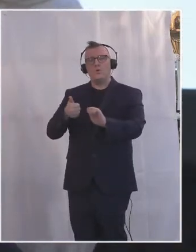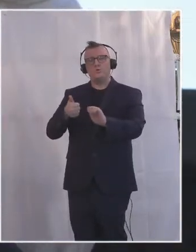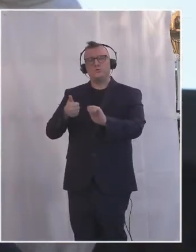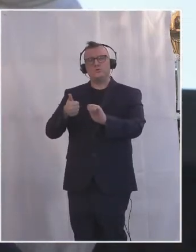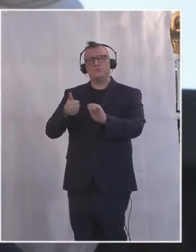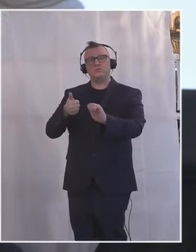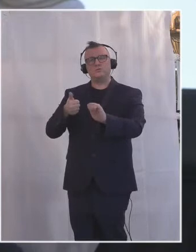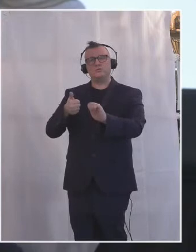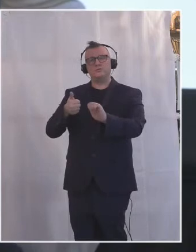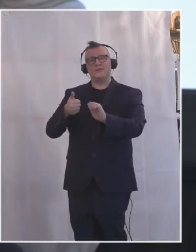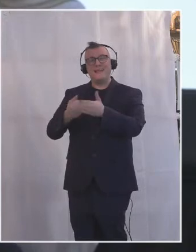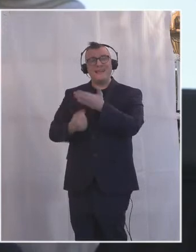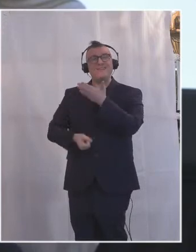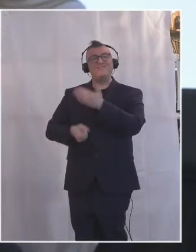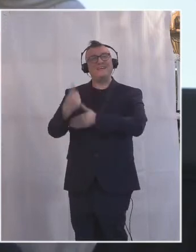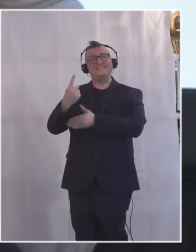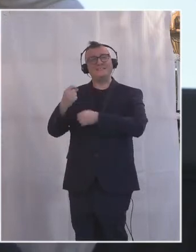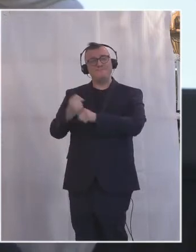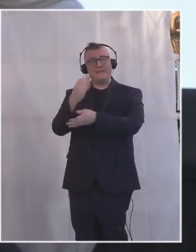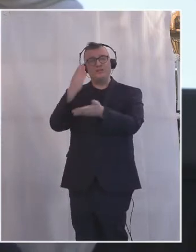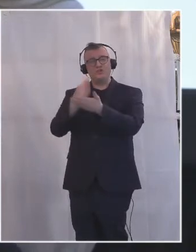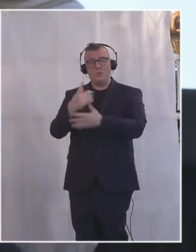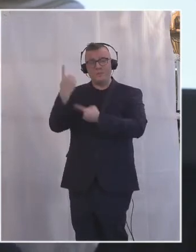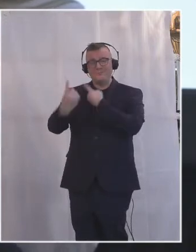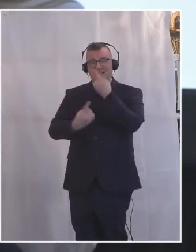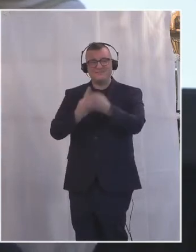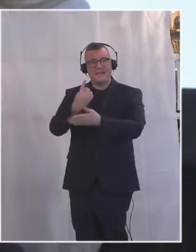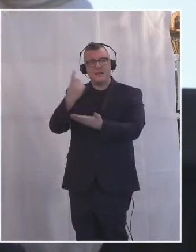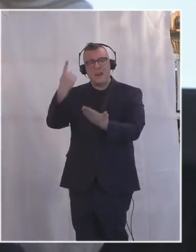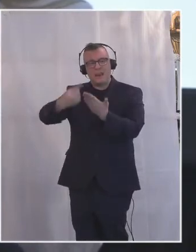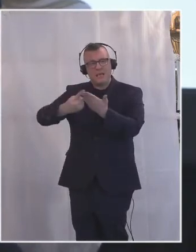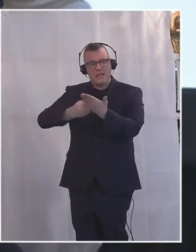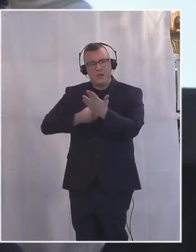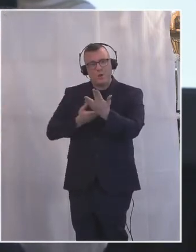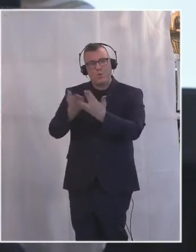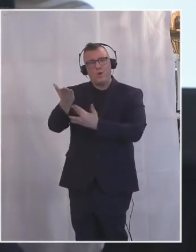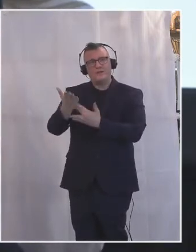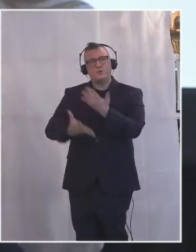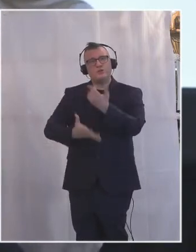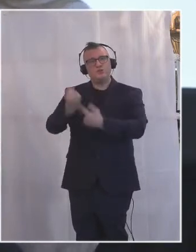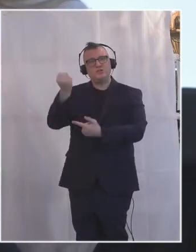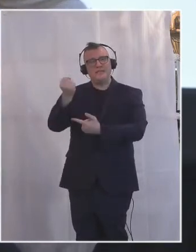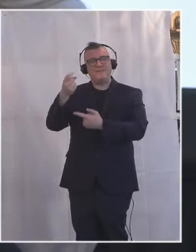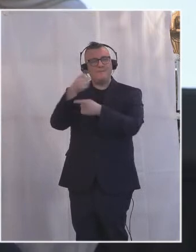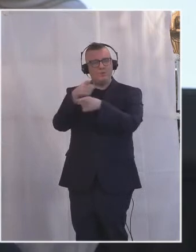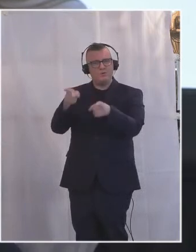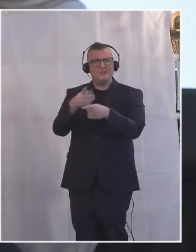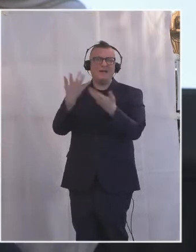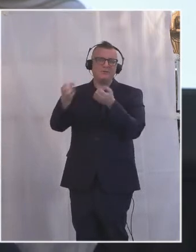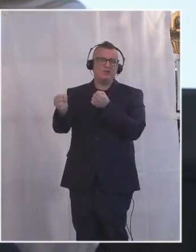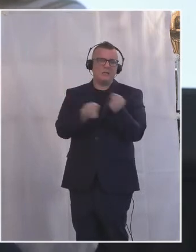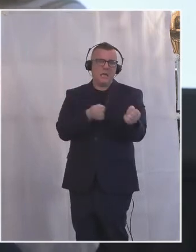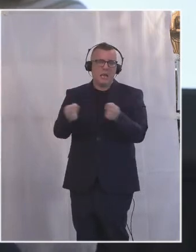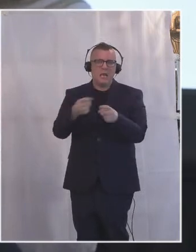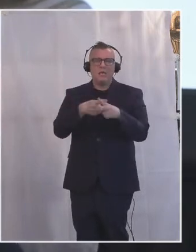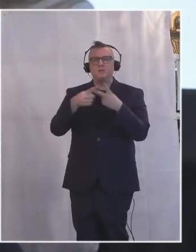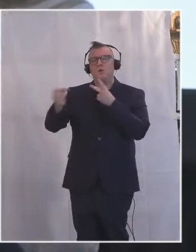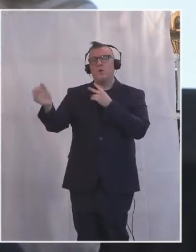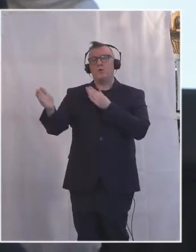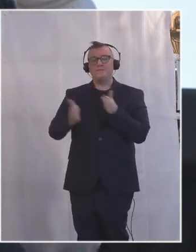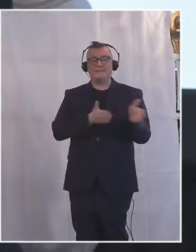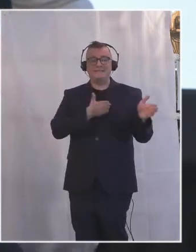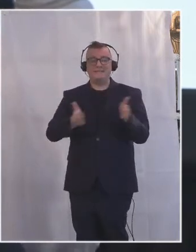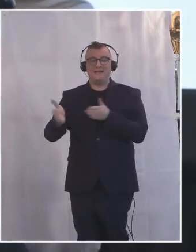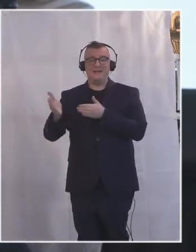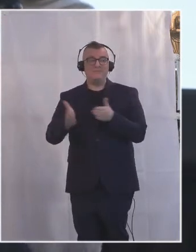to help sports ensure that they can get music legally. I mentioned cheerleading was sued, but also figure skating at the Winter